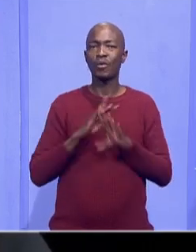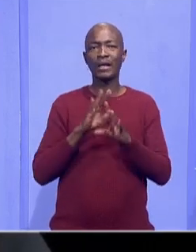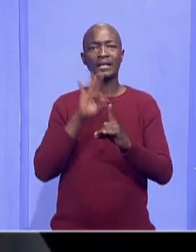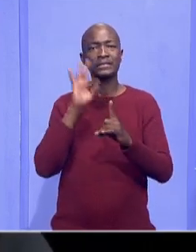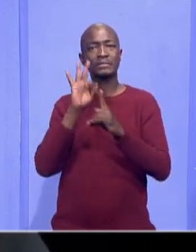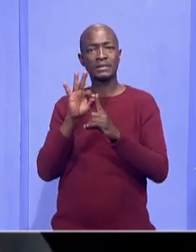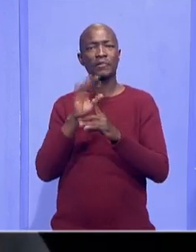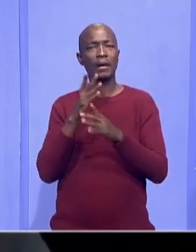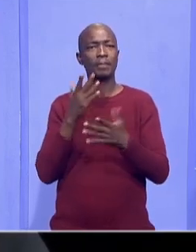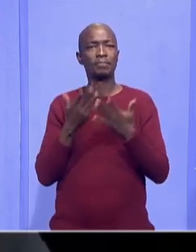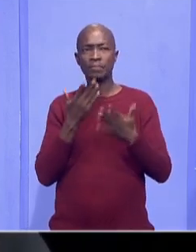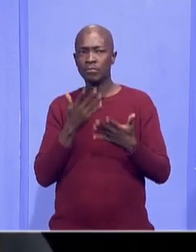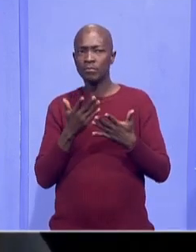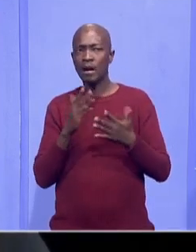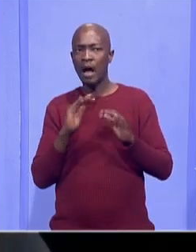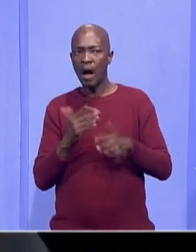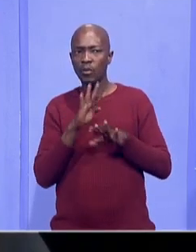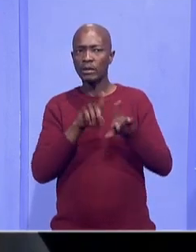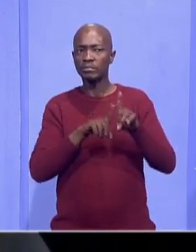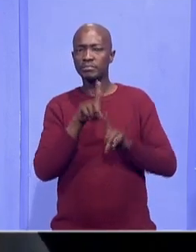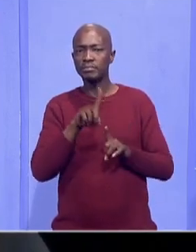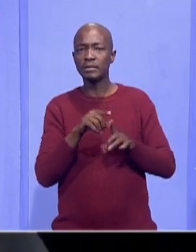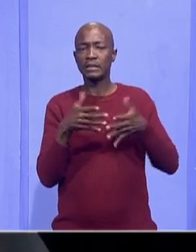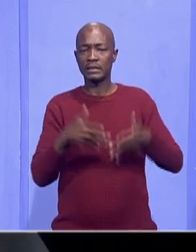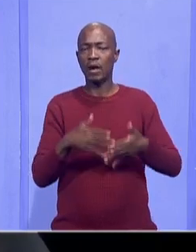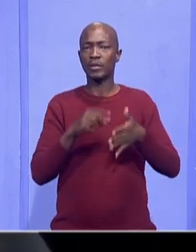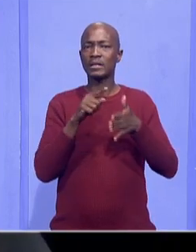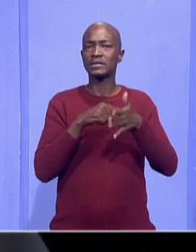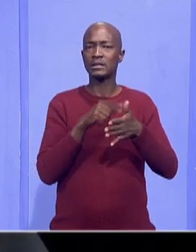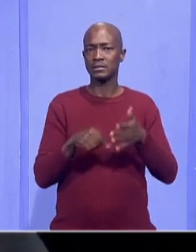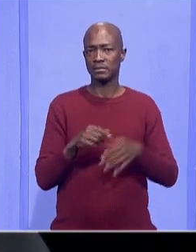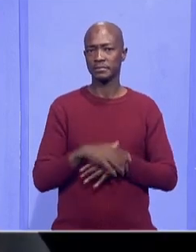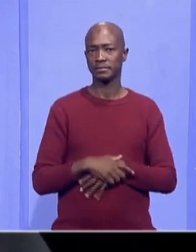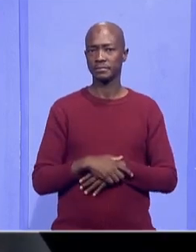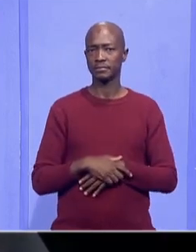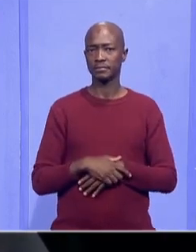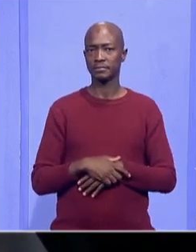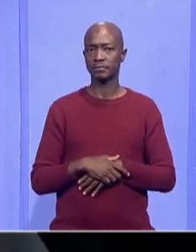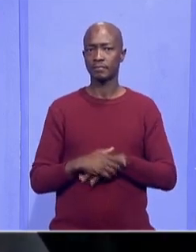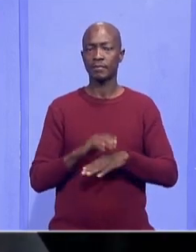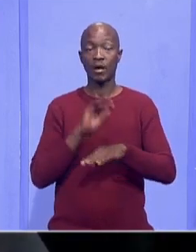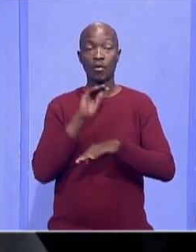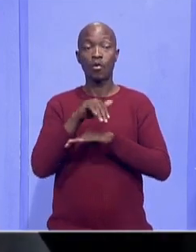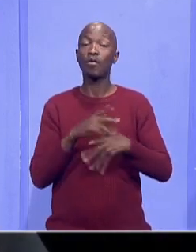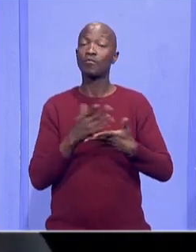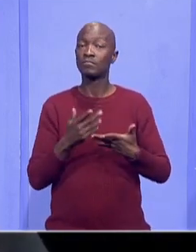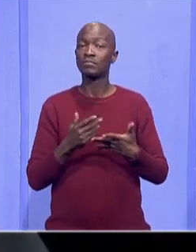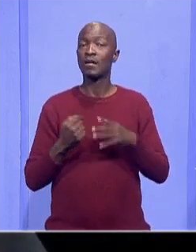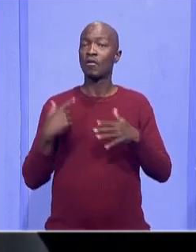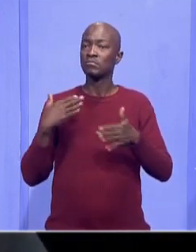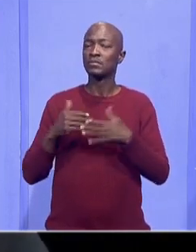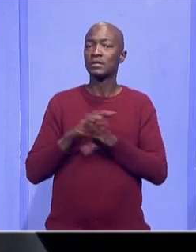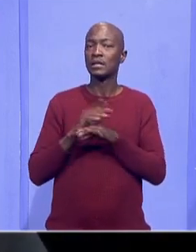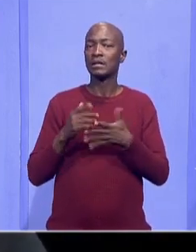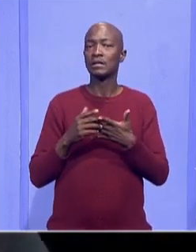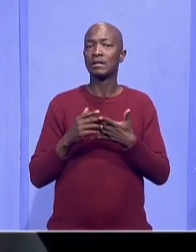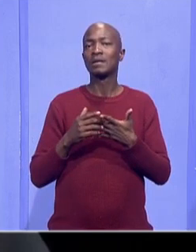party, fare within this particular election. And over time, our model has been pretty close in terms